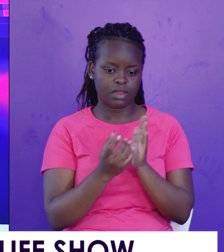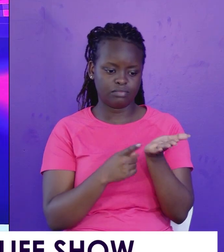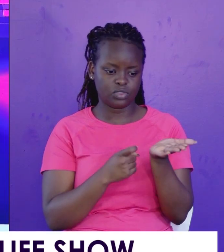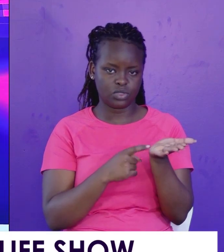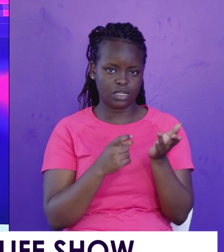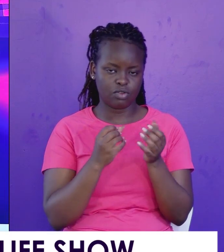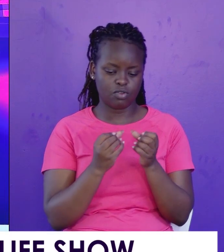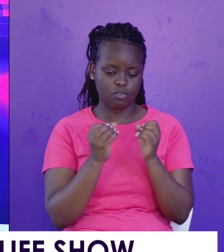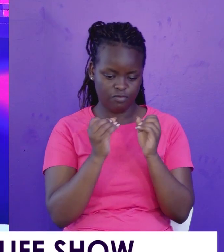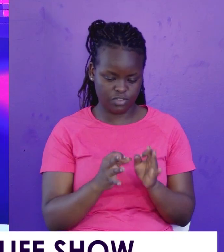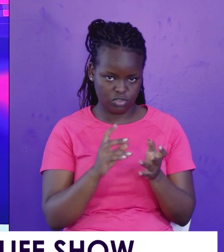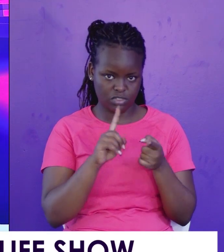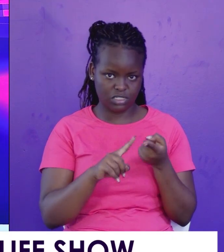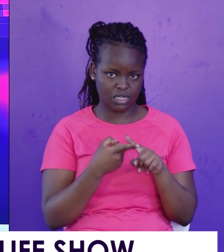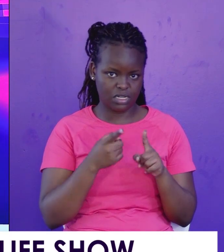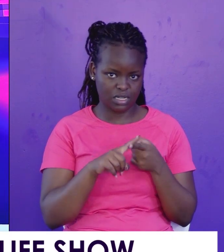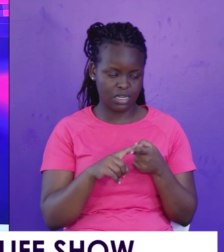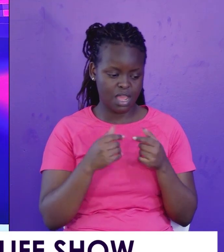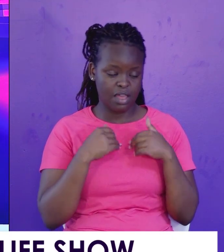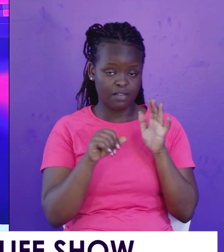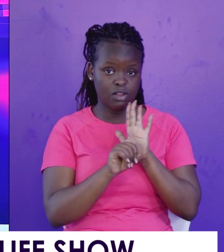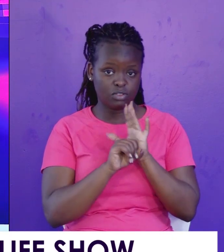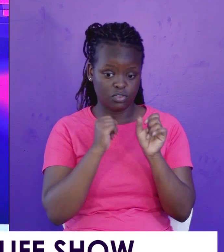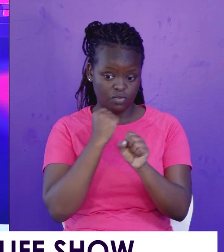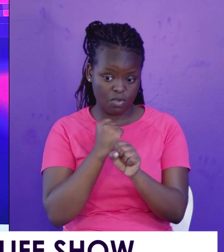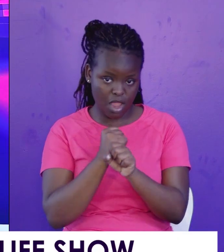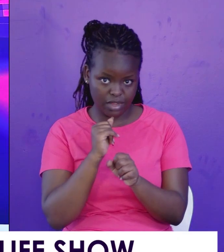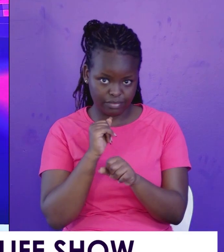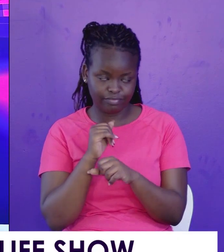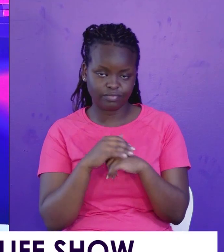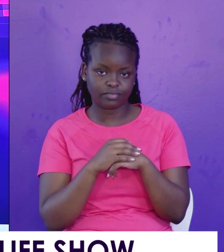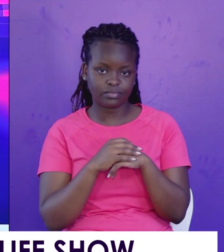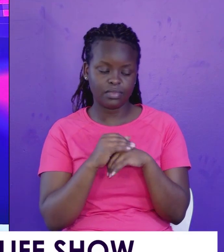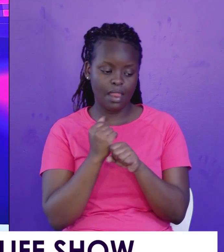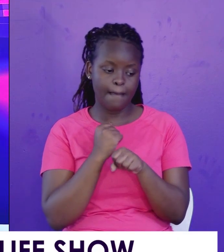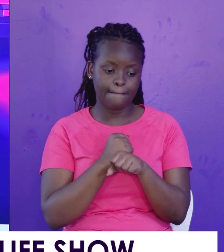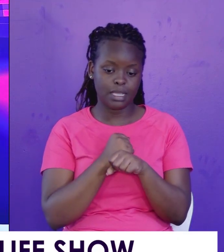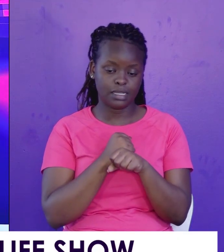standard Kiswahili. You know, there is a lot of work that was done to make it the official